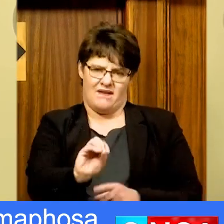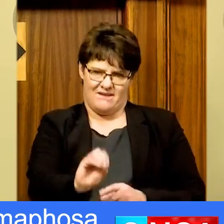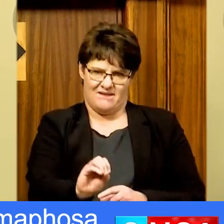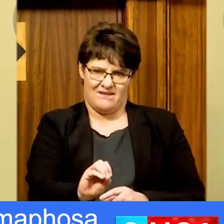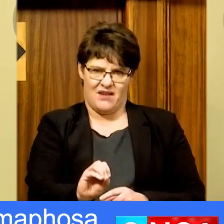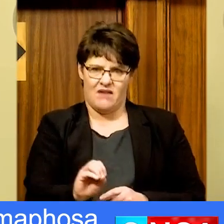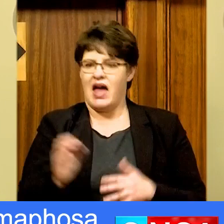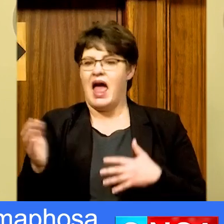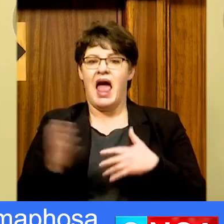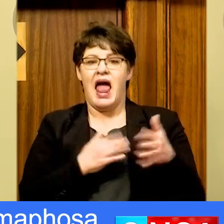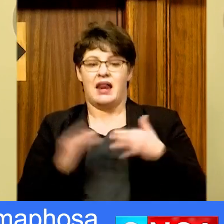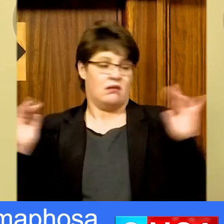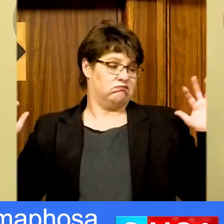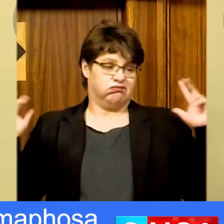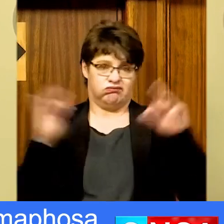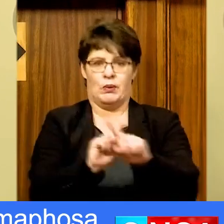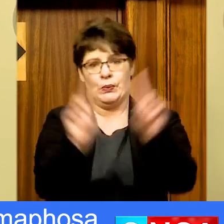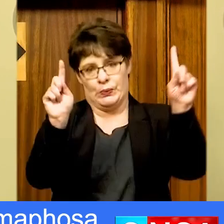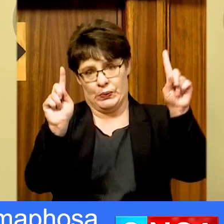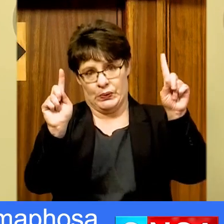not for any form of gathering.